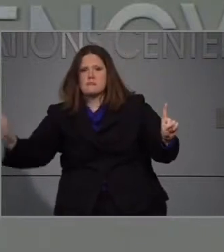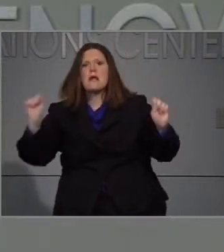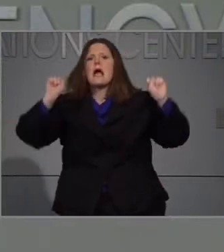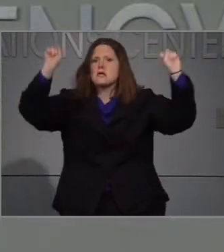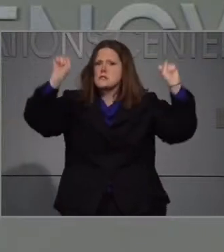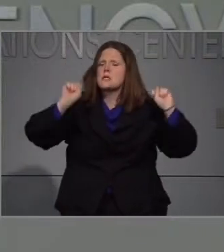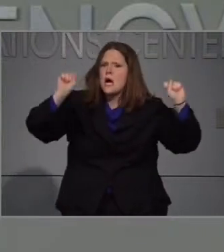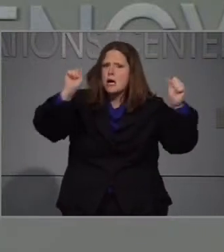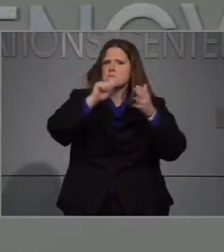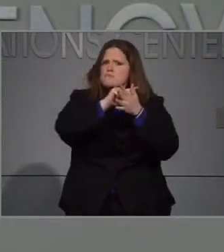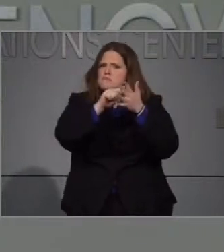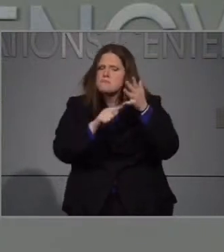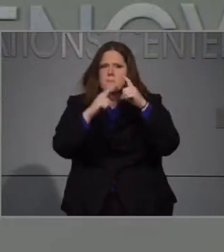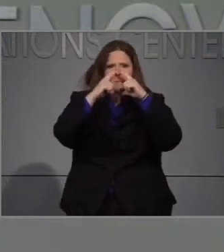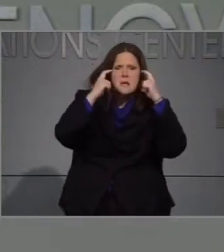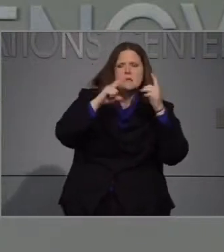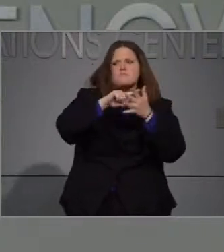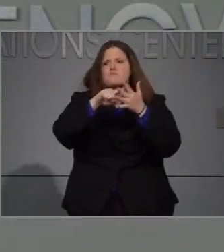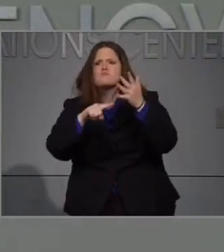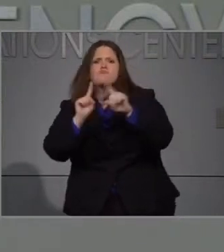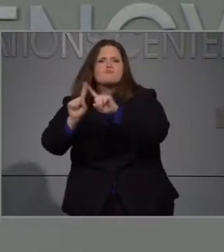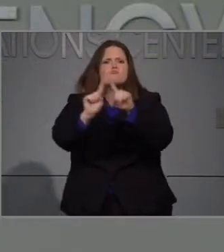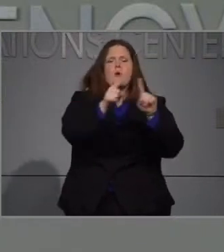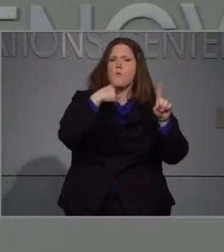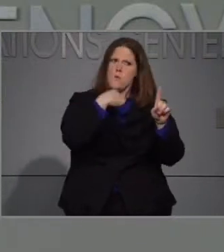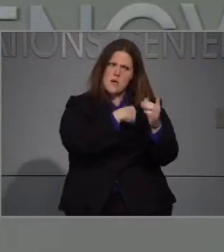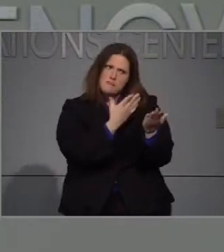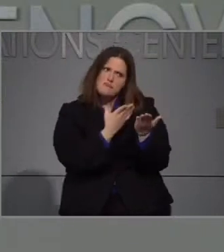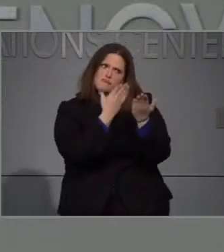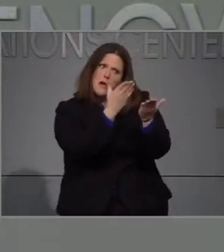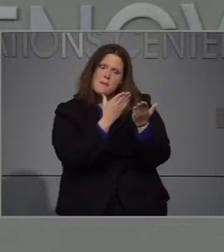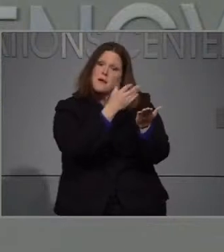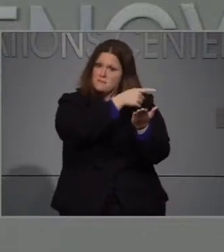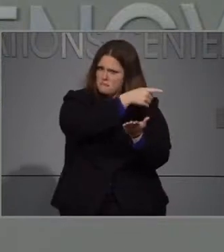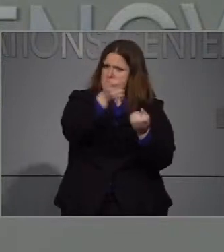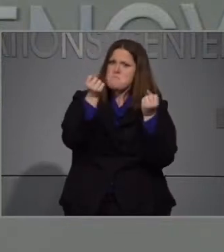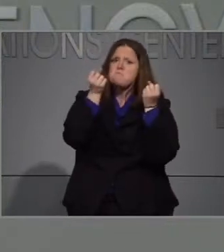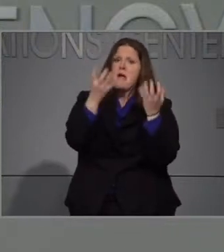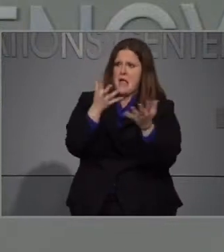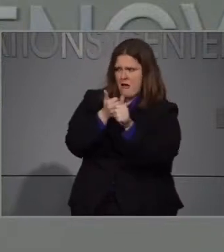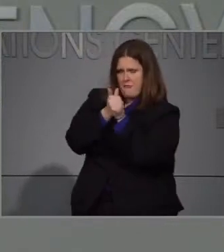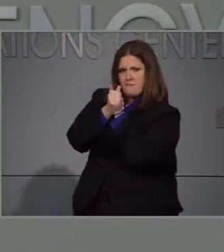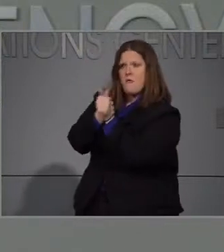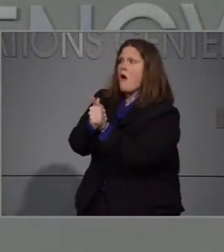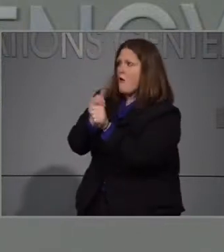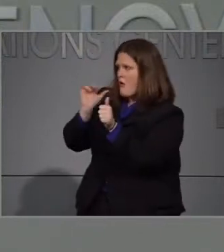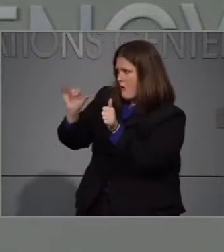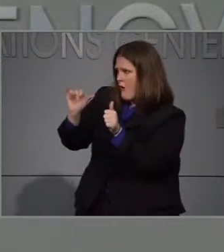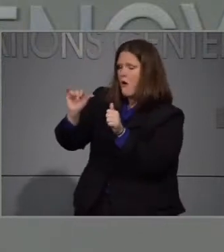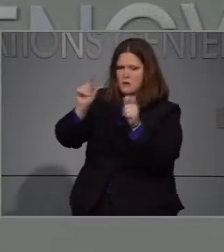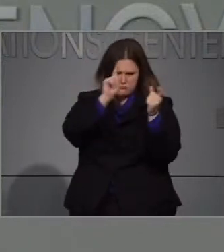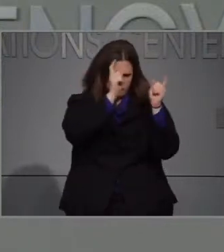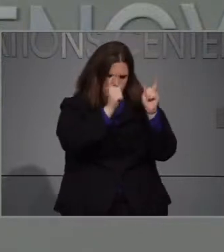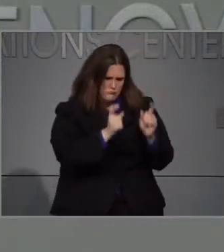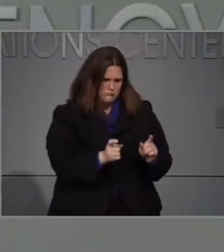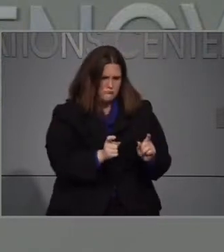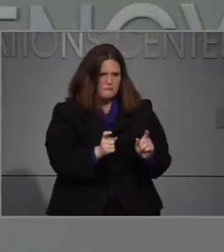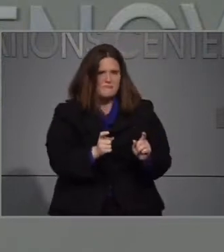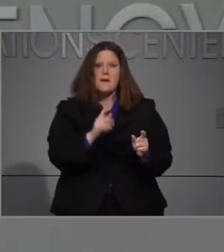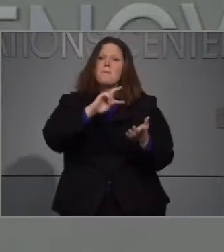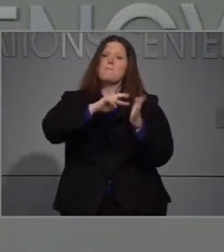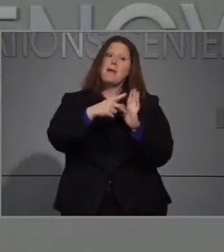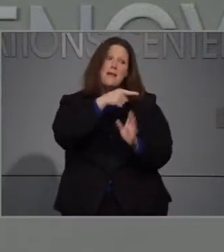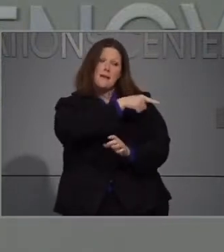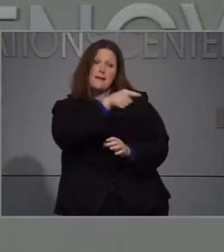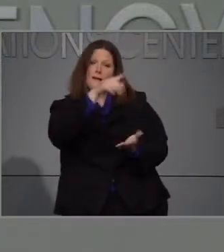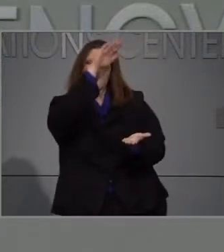heeding the guidelines and the requirements that we've put forward. So we haven't heard of any challenges or any spread of virus